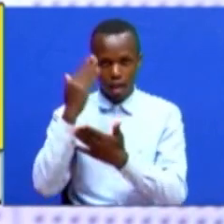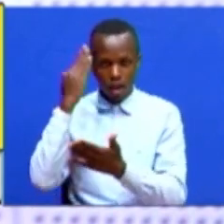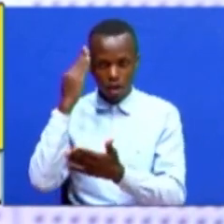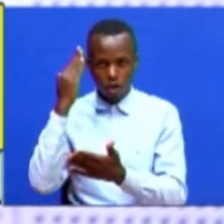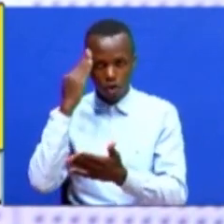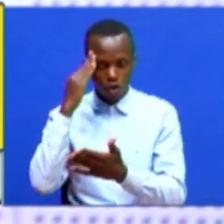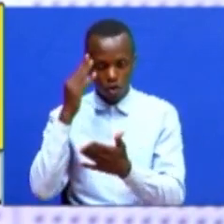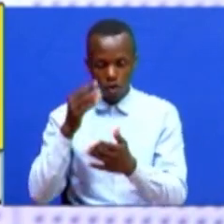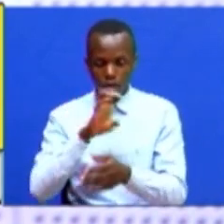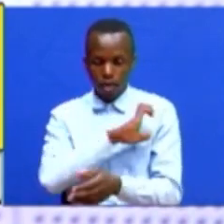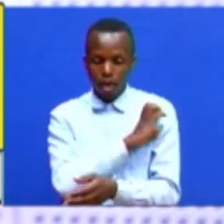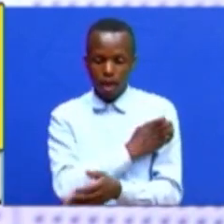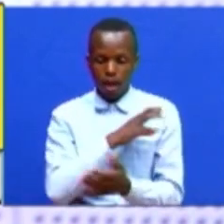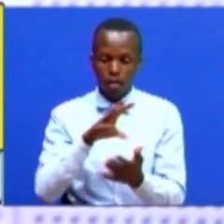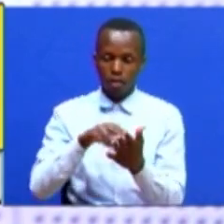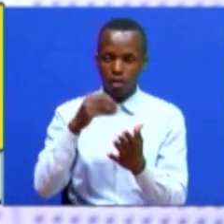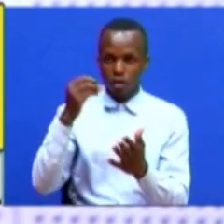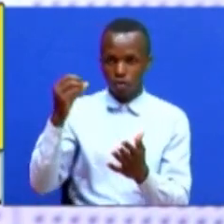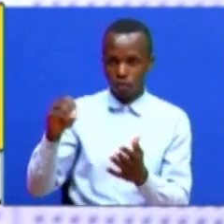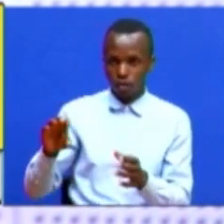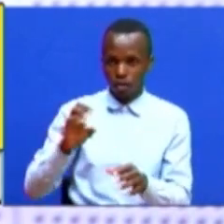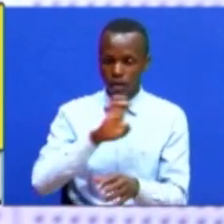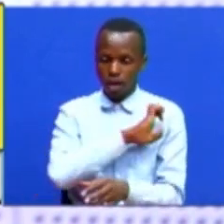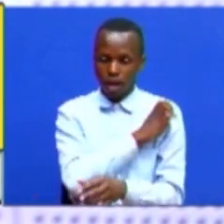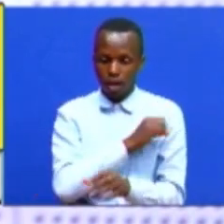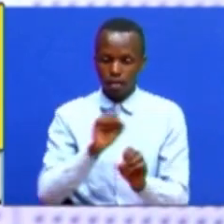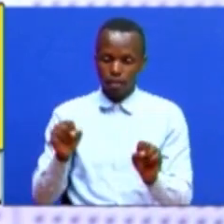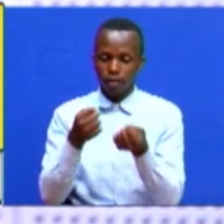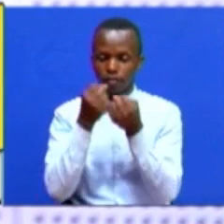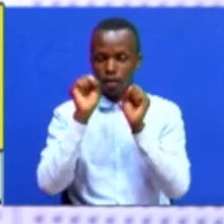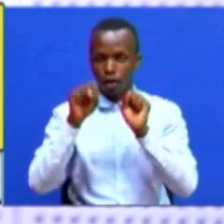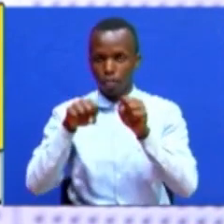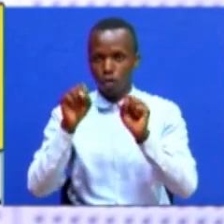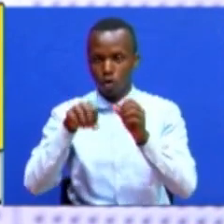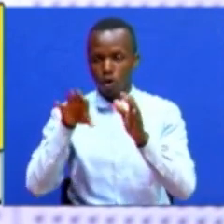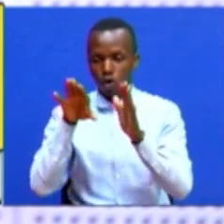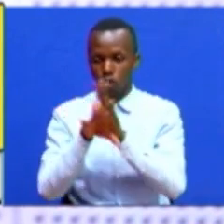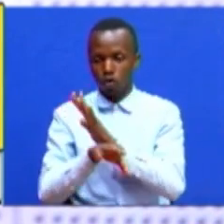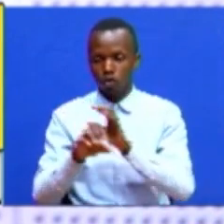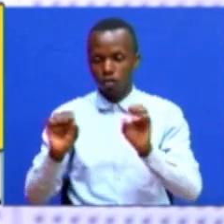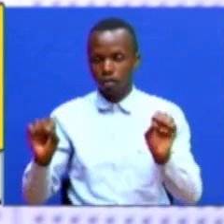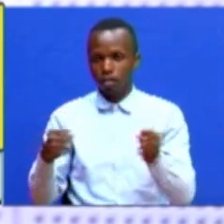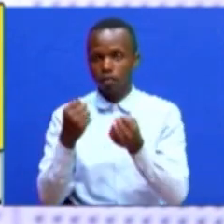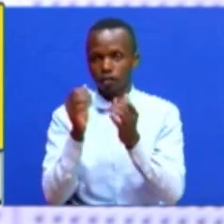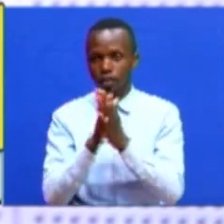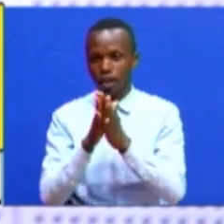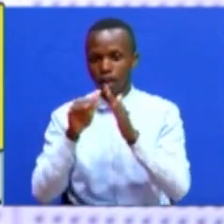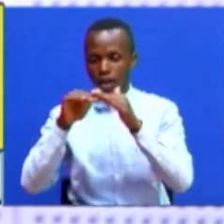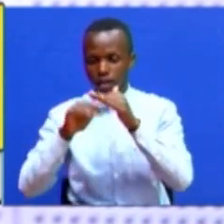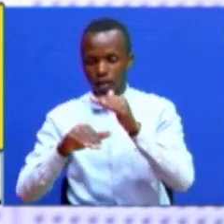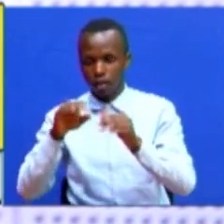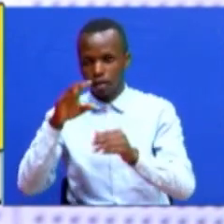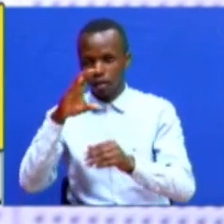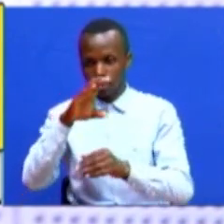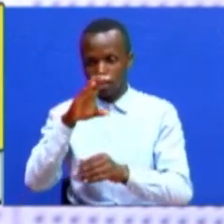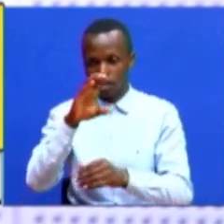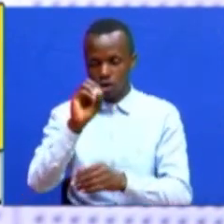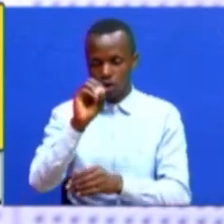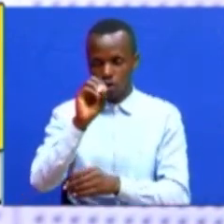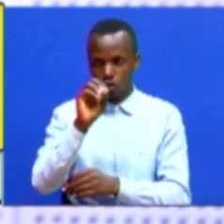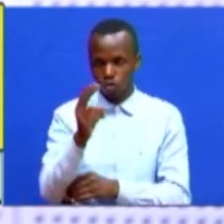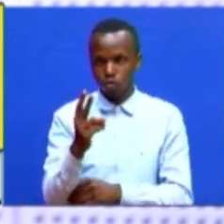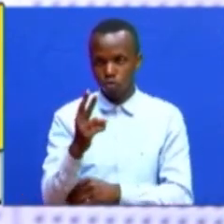wastage, determine energy savings potential, cost savings, and a reduction in CO2 emissions